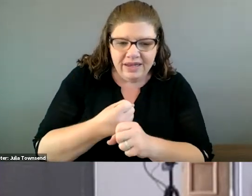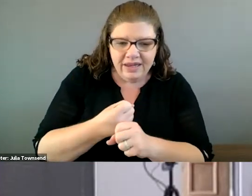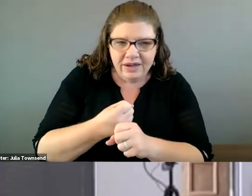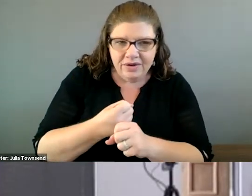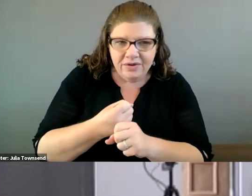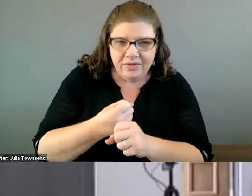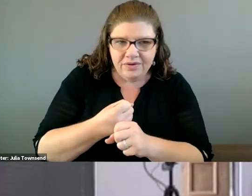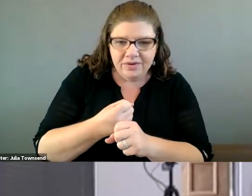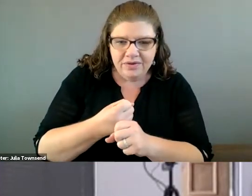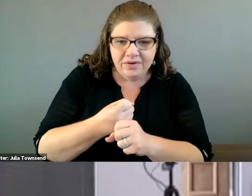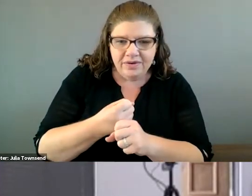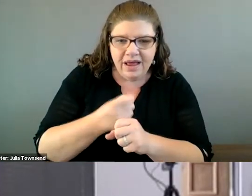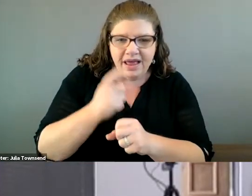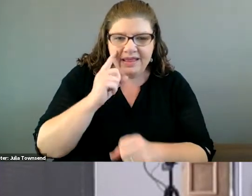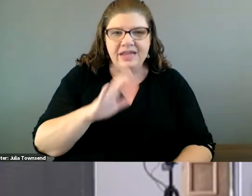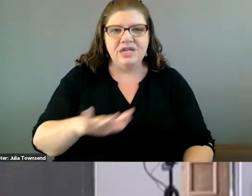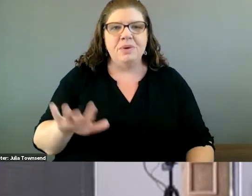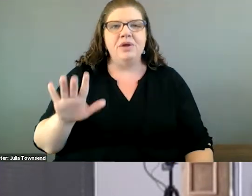I believe it's around 25.